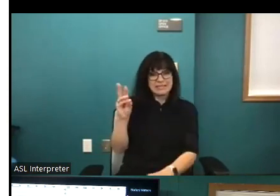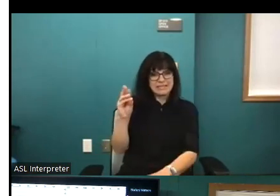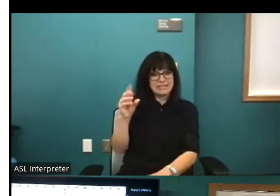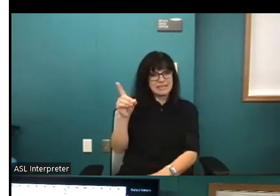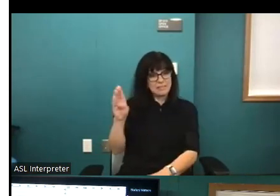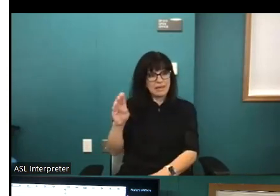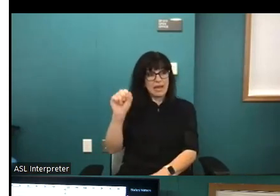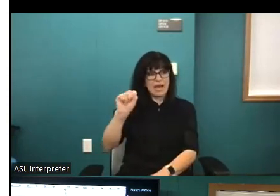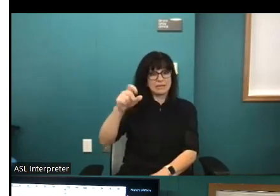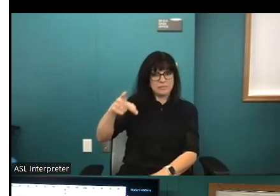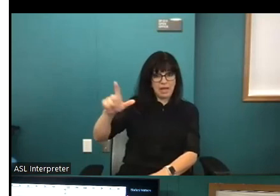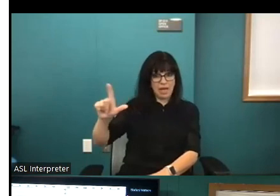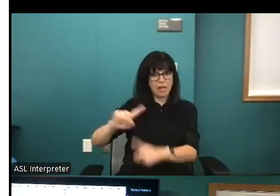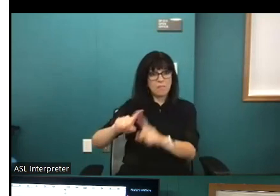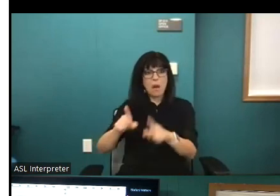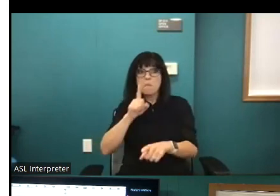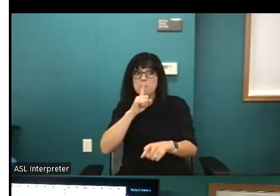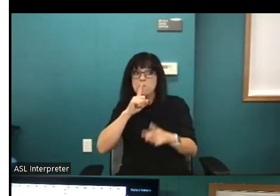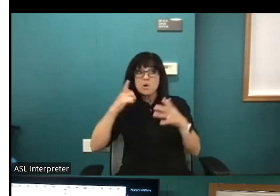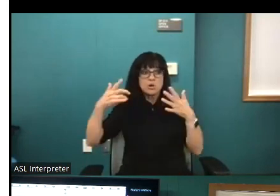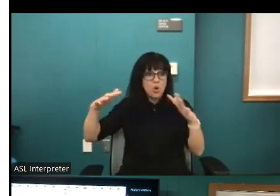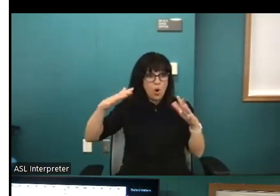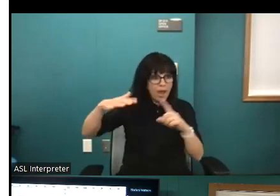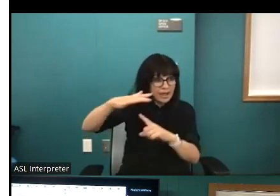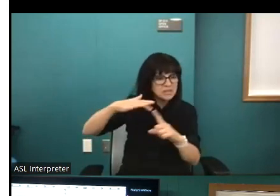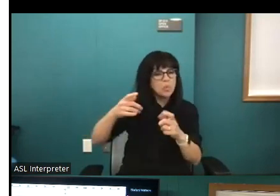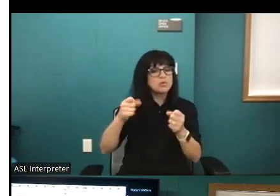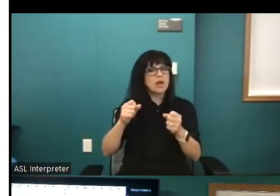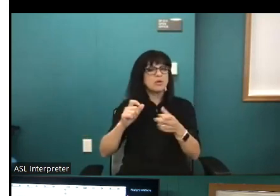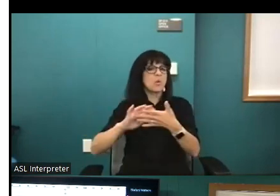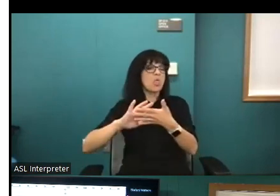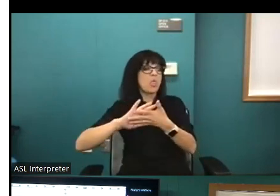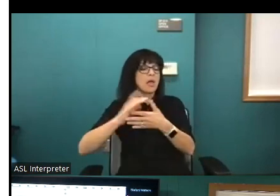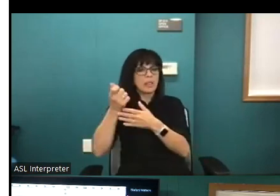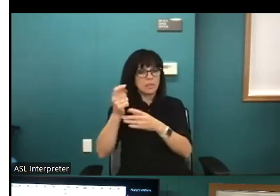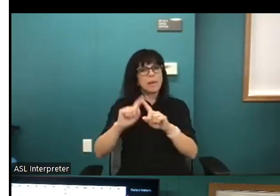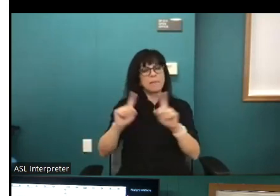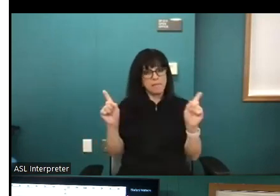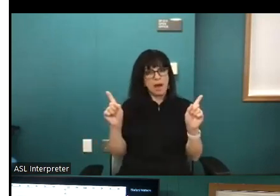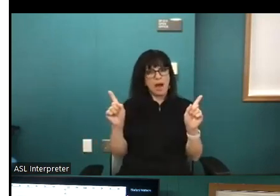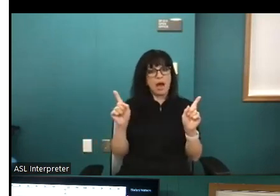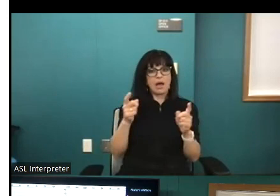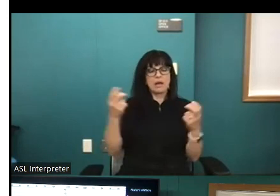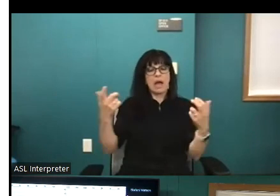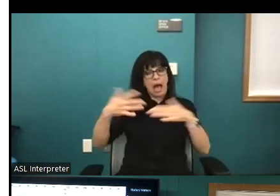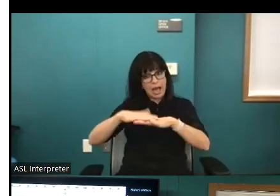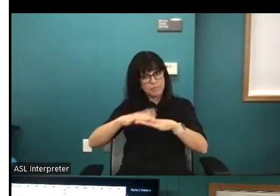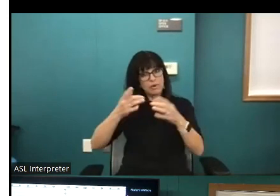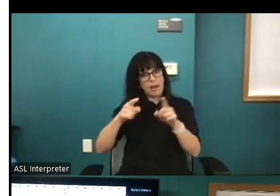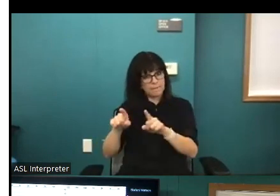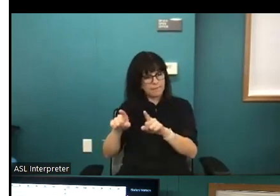SPL. But it doesn't say whether noise or not or anything. So we fudge it a little bit when we have to, but hybrids came